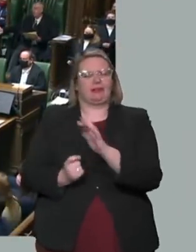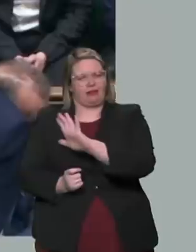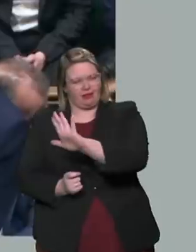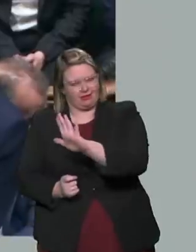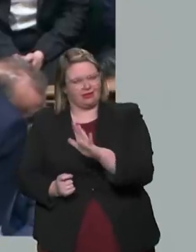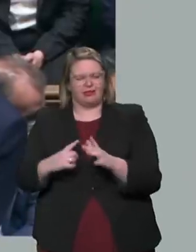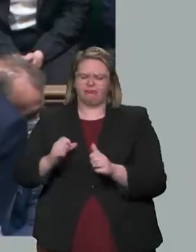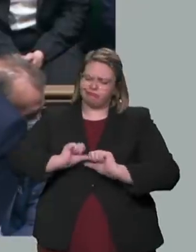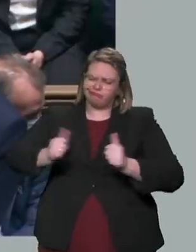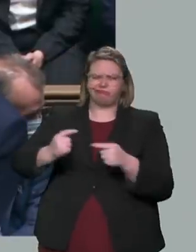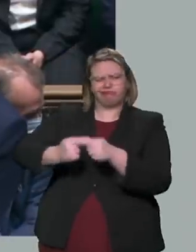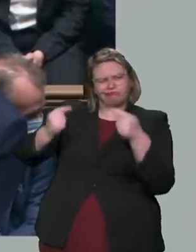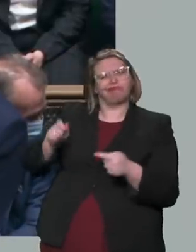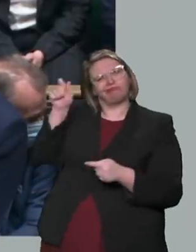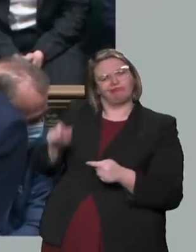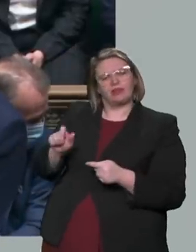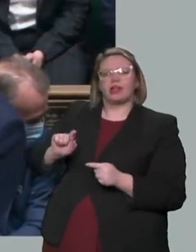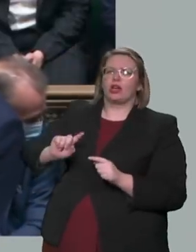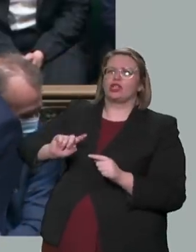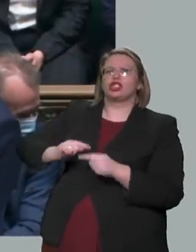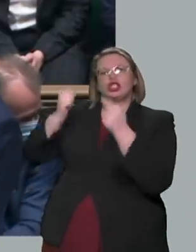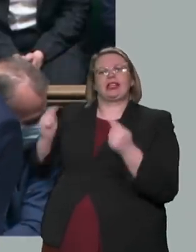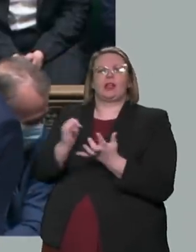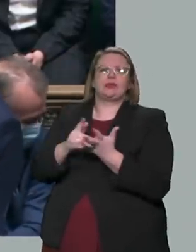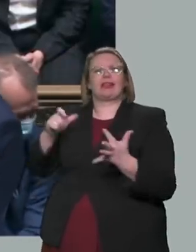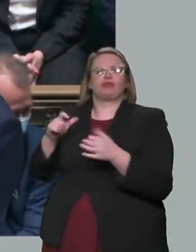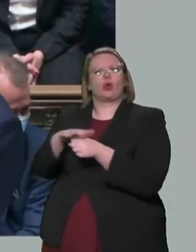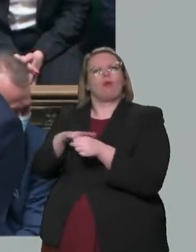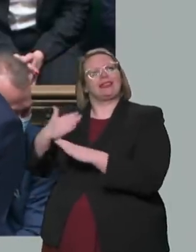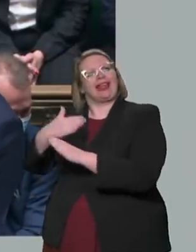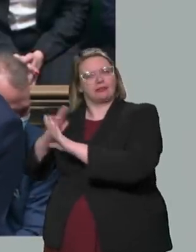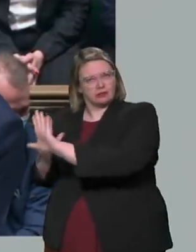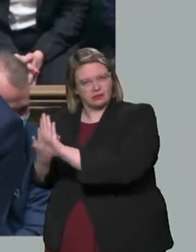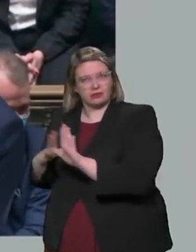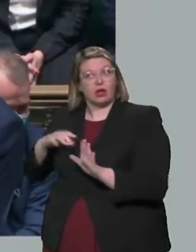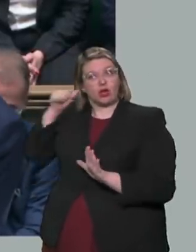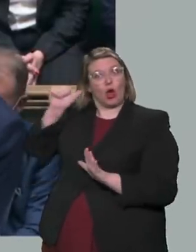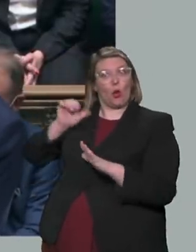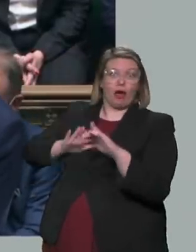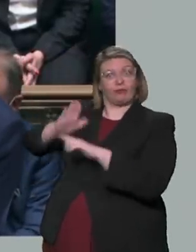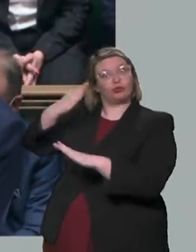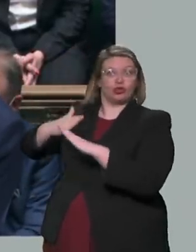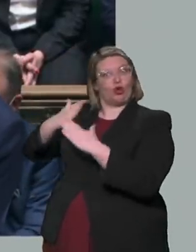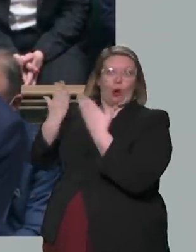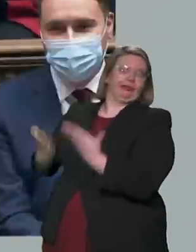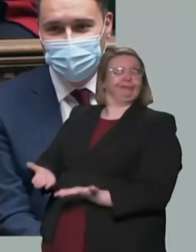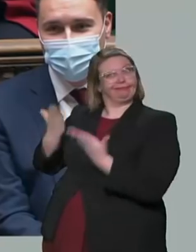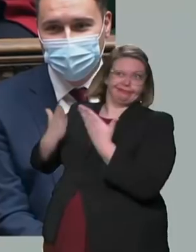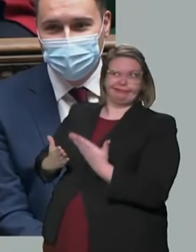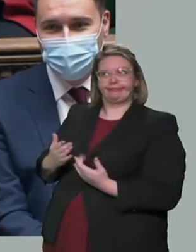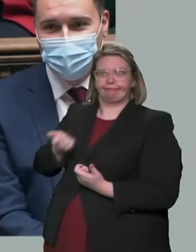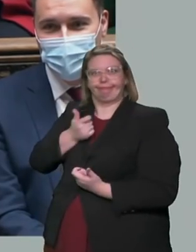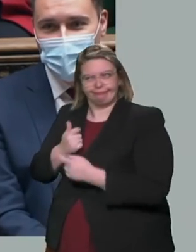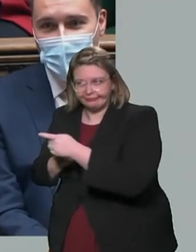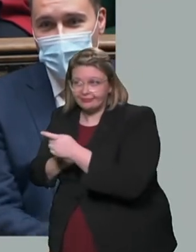Right Honourable Lady, the Shadow Secretary of State, for the future of work. We know the future of the job that she has in mind. But I wish